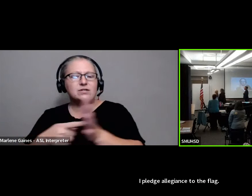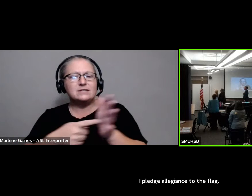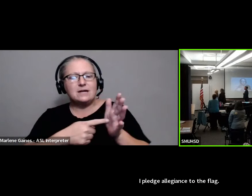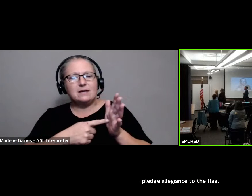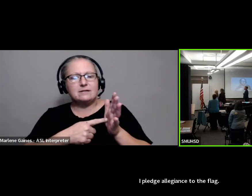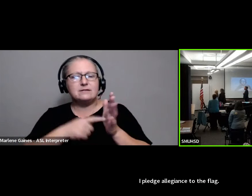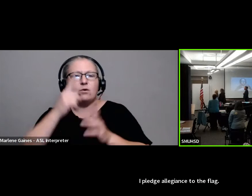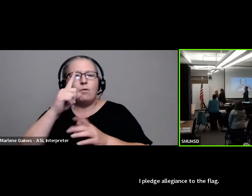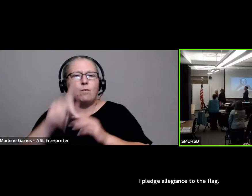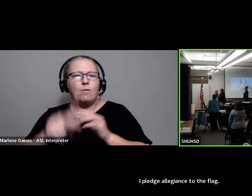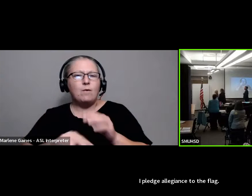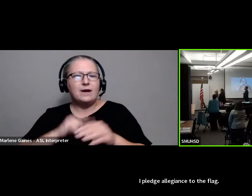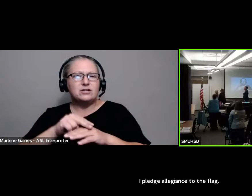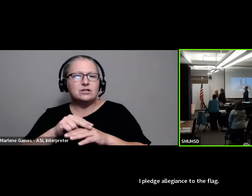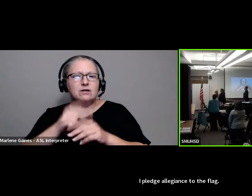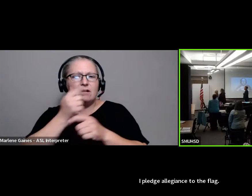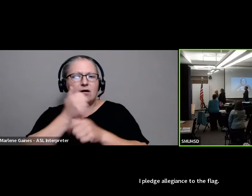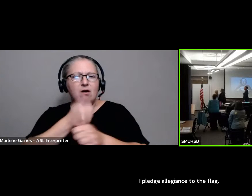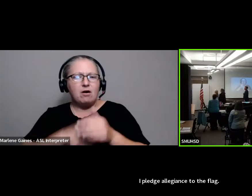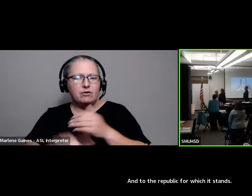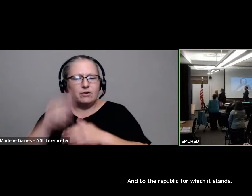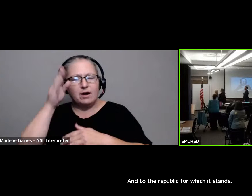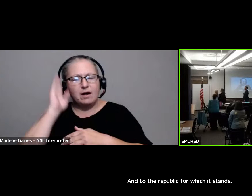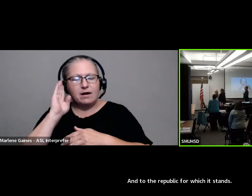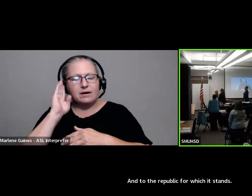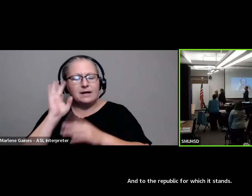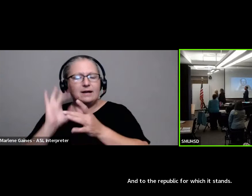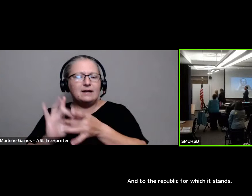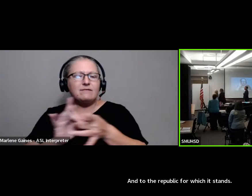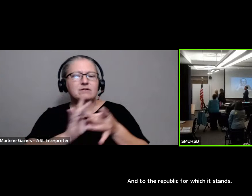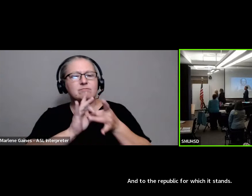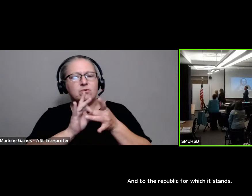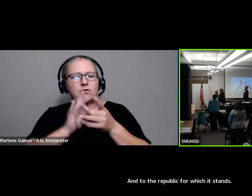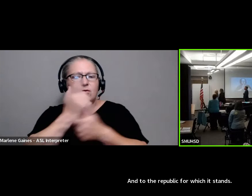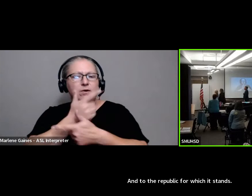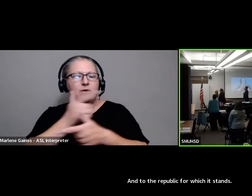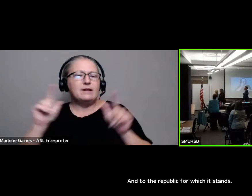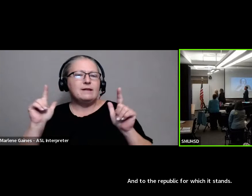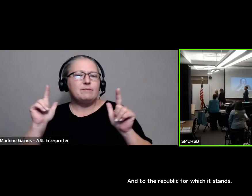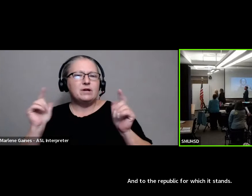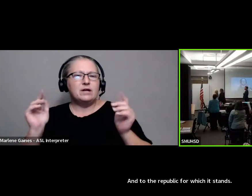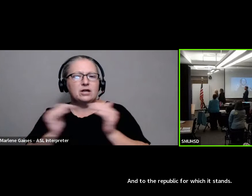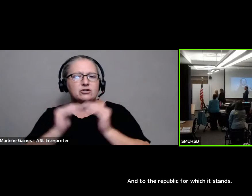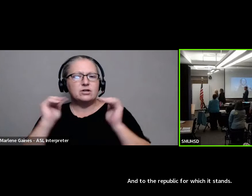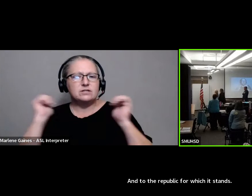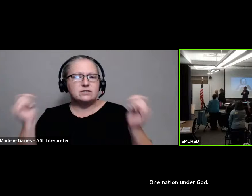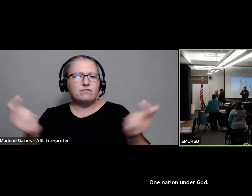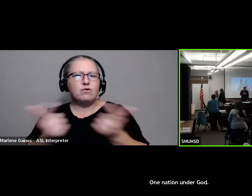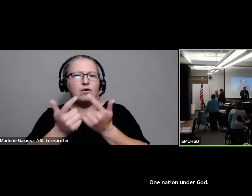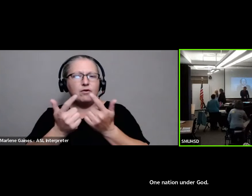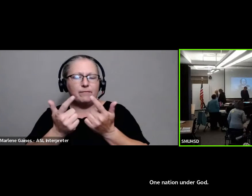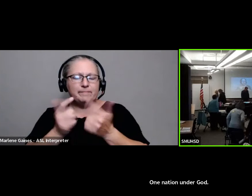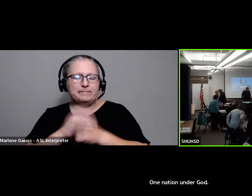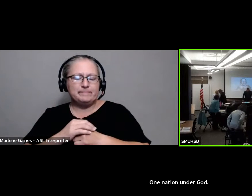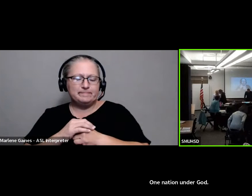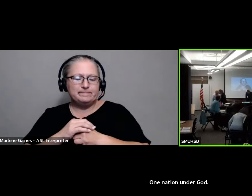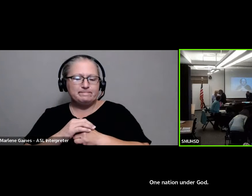it stands, one nation, under God, indivisible, with liberty and justice for all.